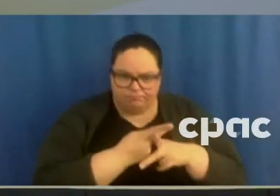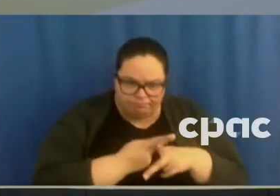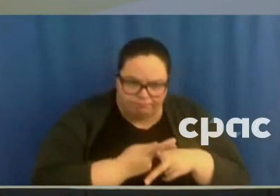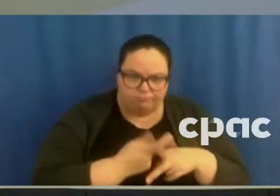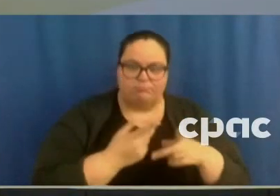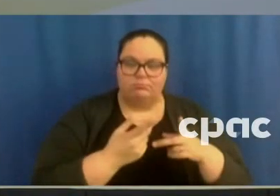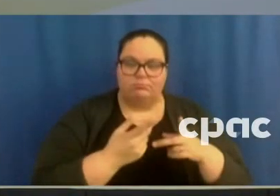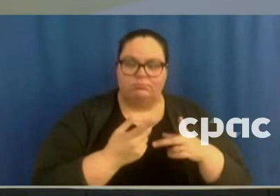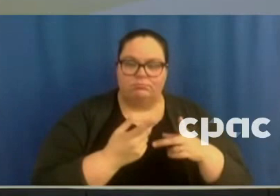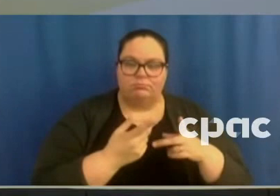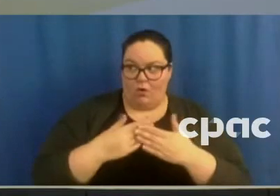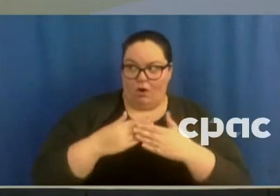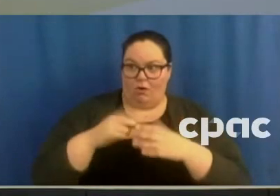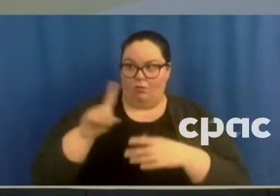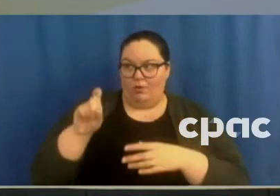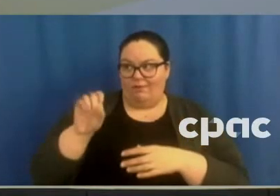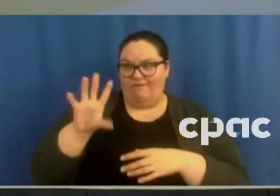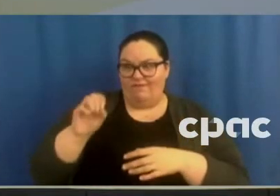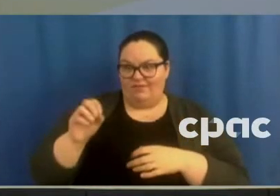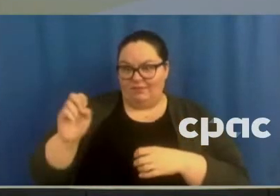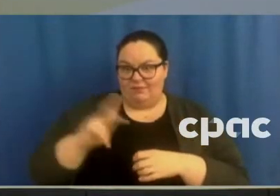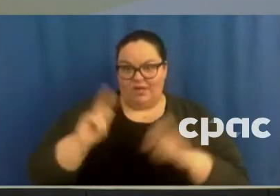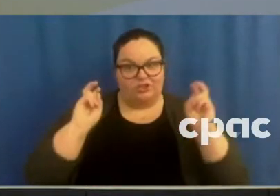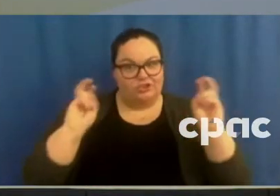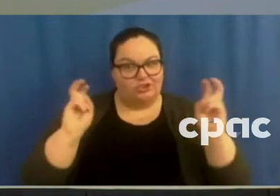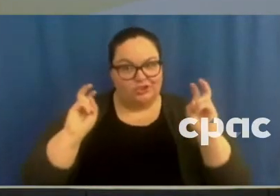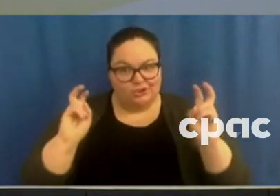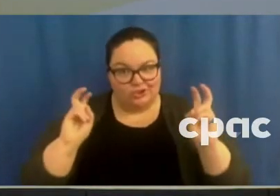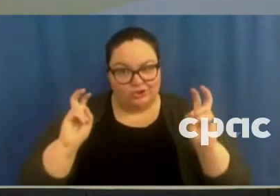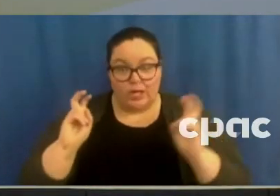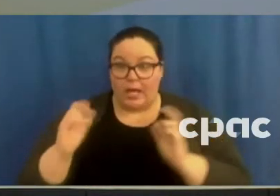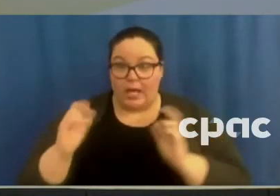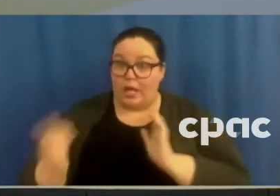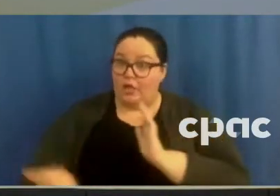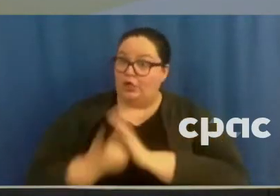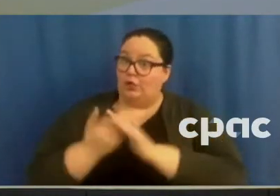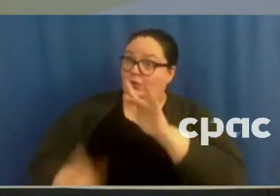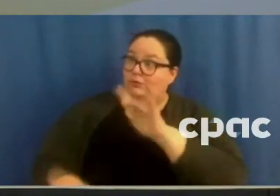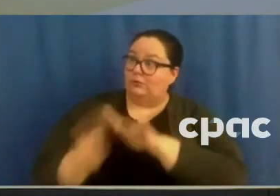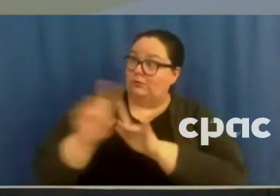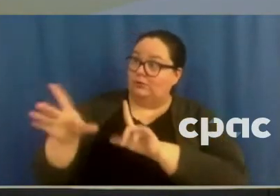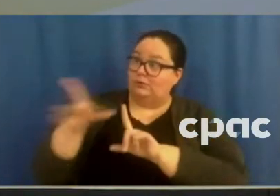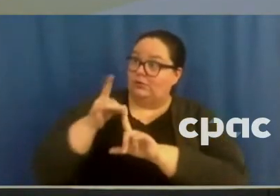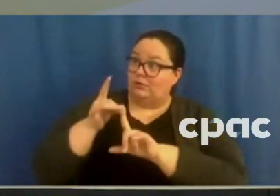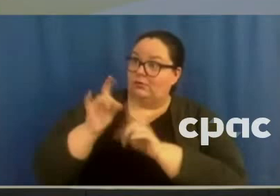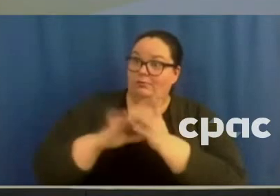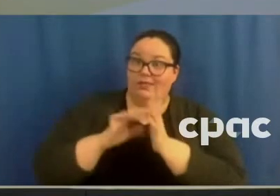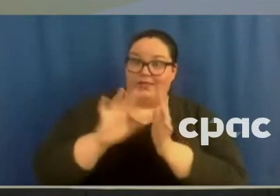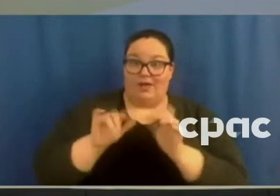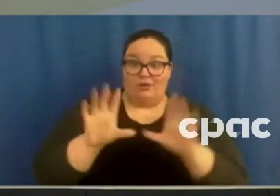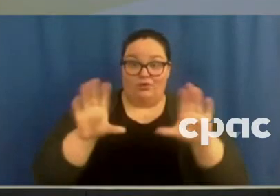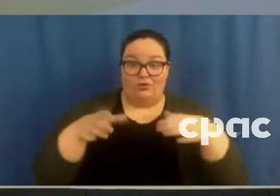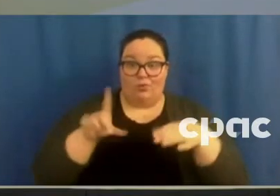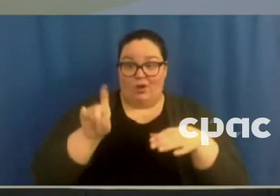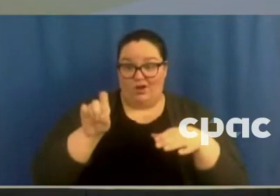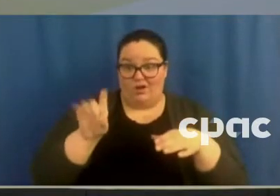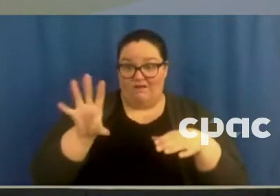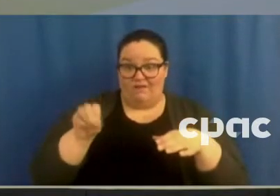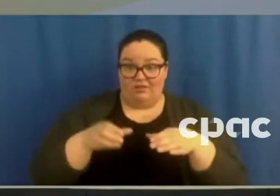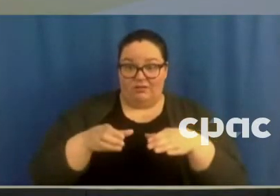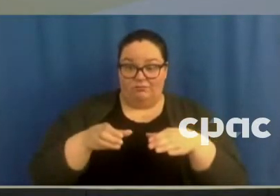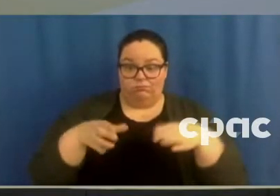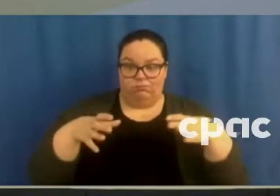all the close contacts back. And of course, with each new case, we add more close contacts. And so that